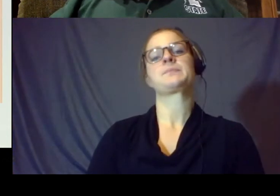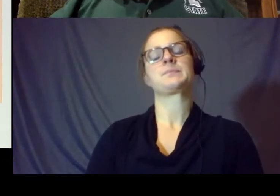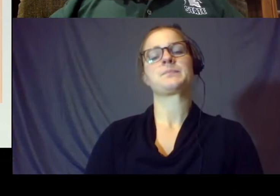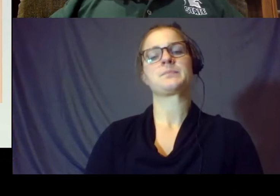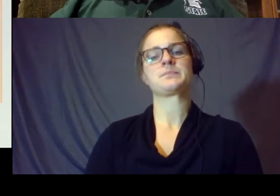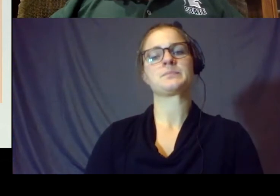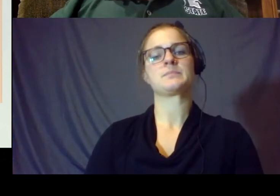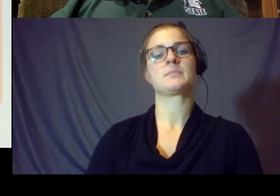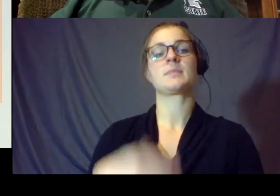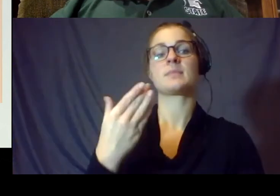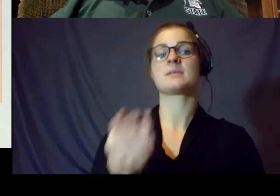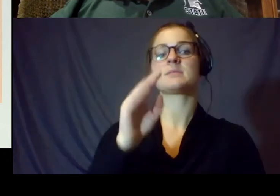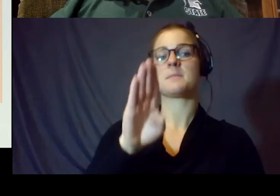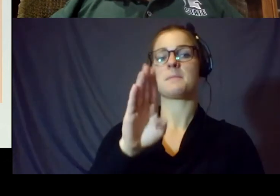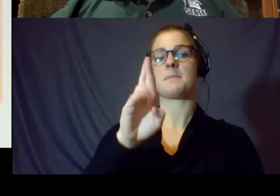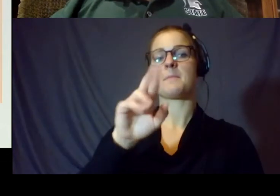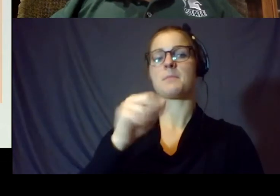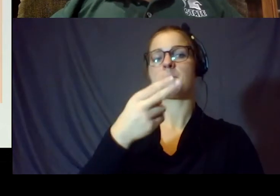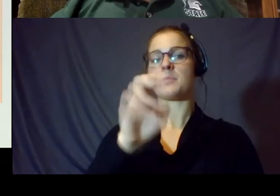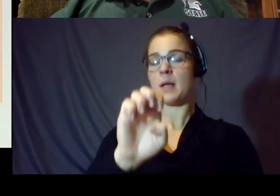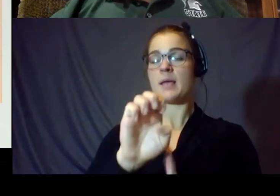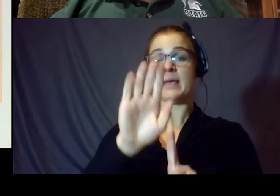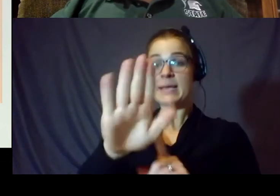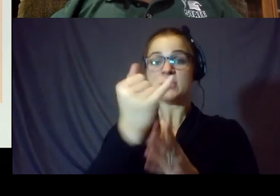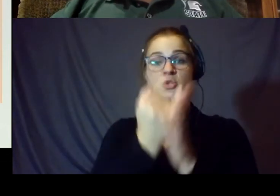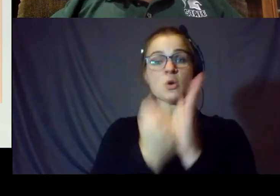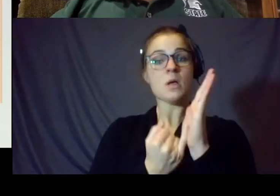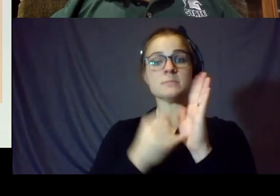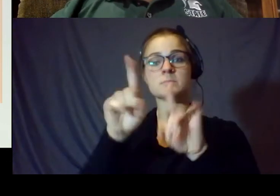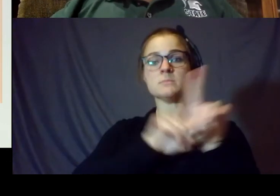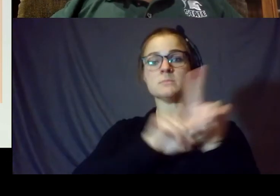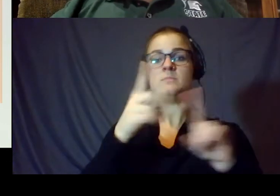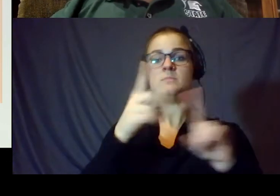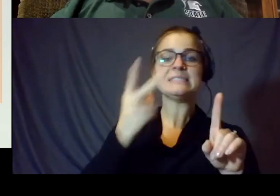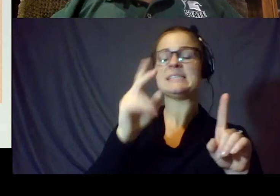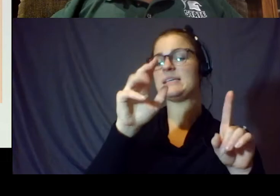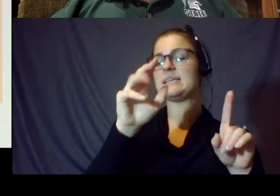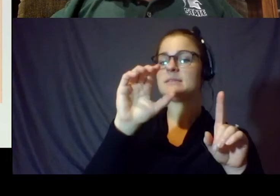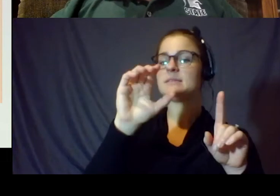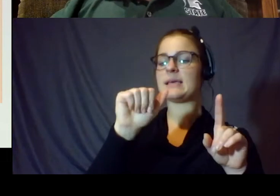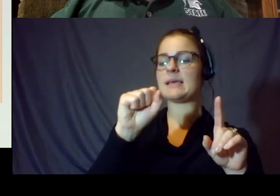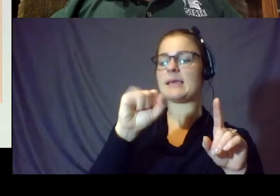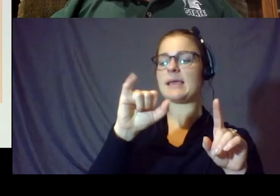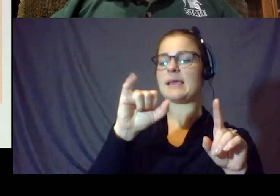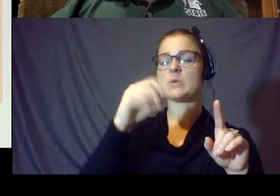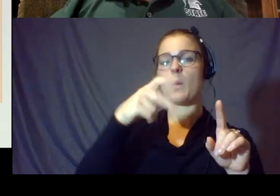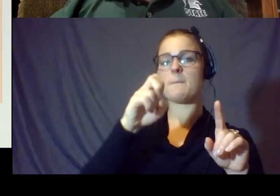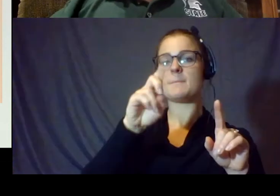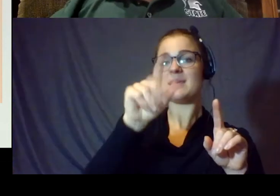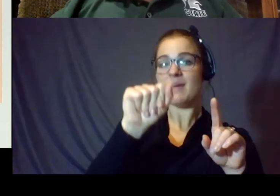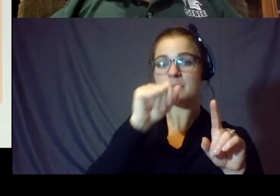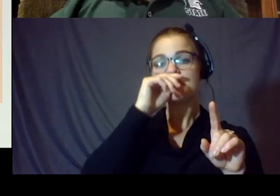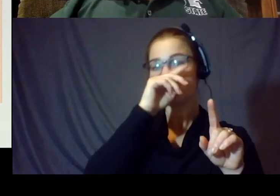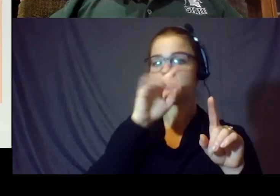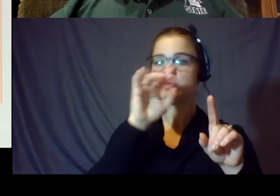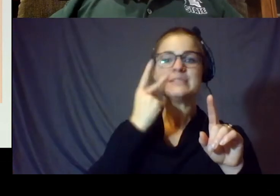Here is Brahe's own drawing of the star, and you can see the shape of Cassiopeia. Okay, right here, here's the W, all